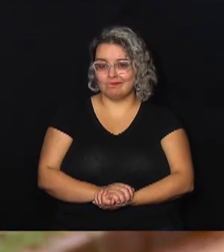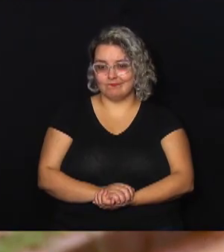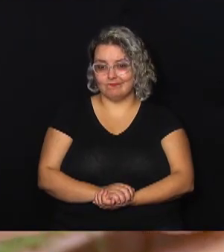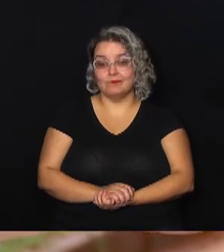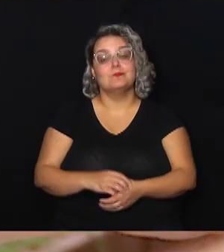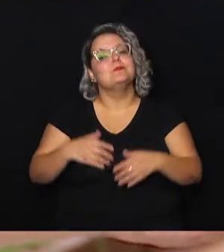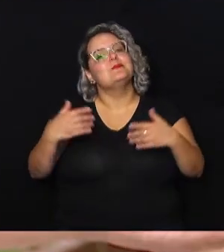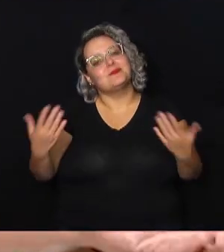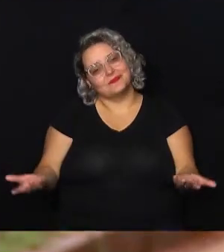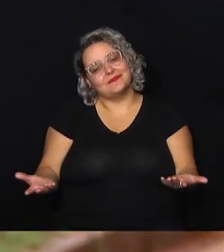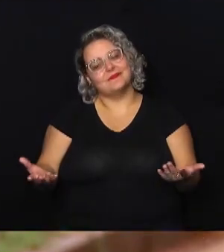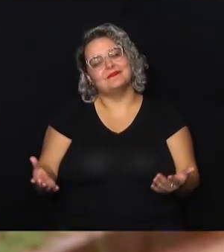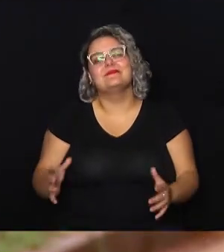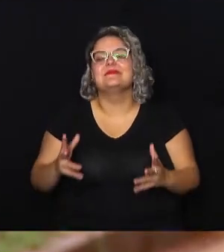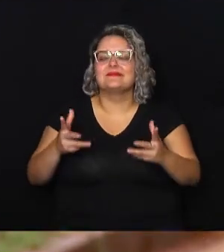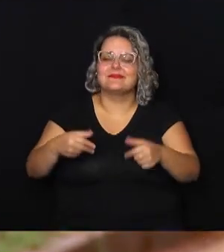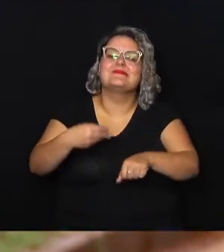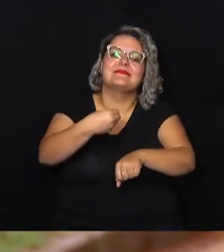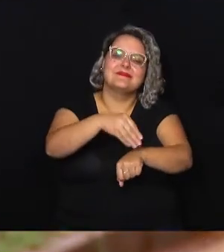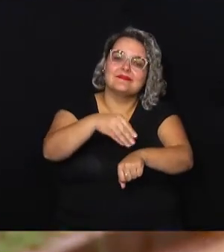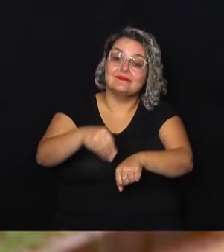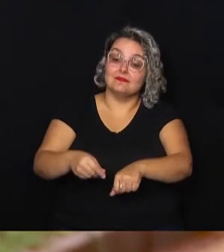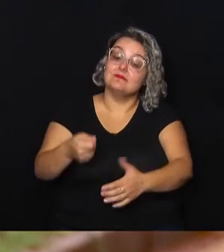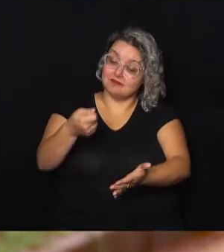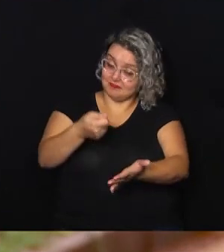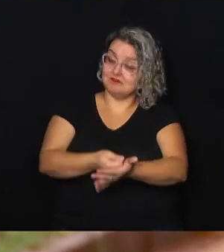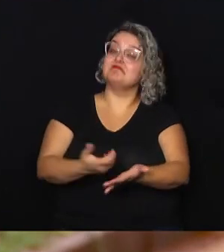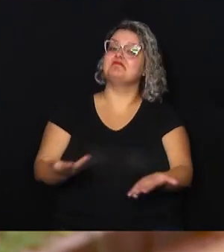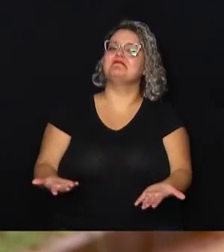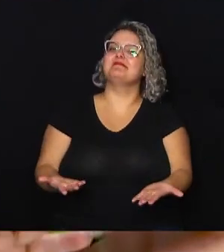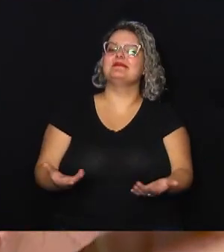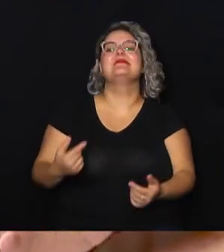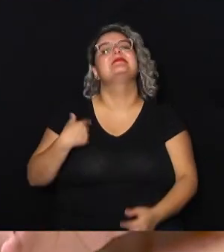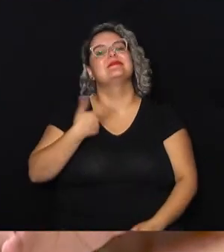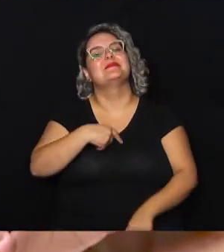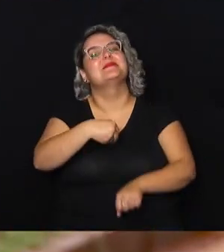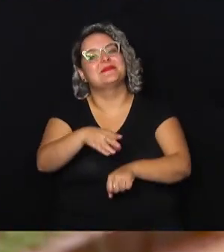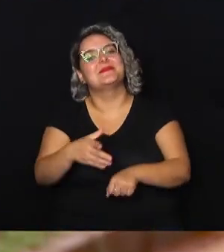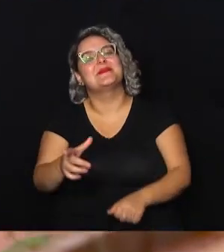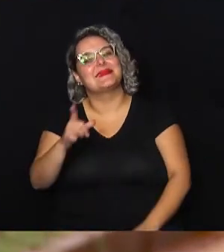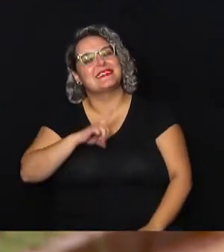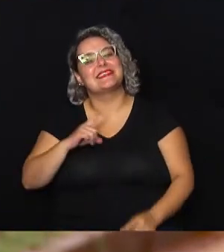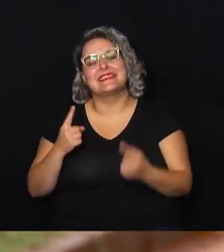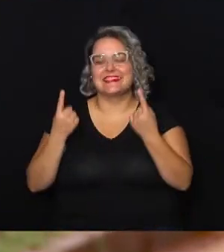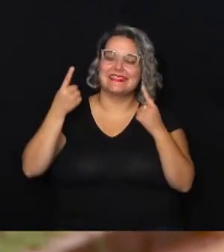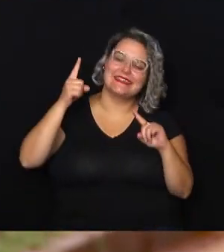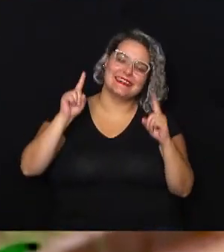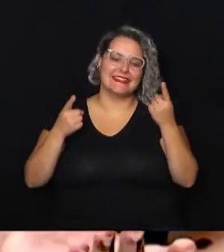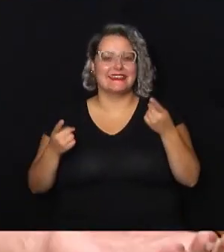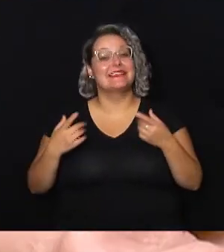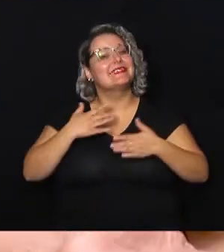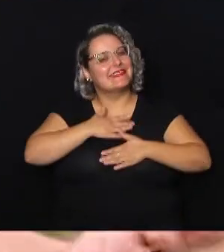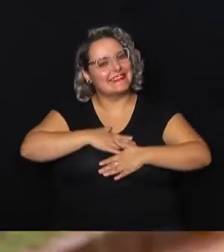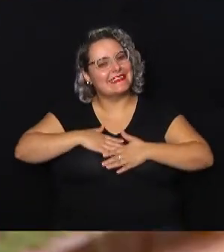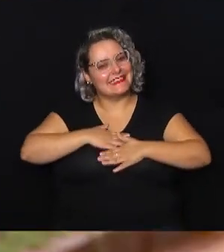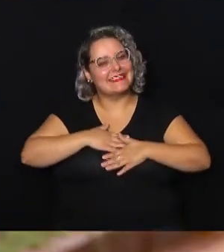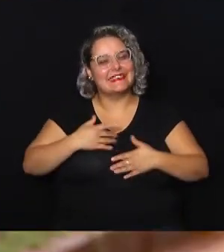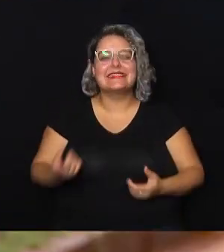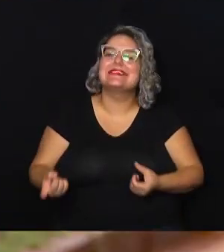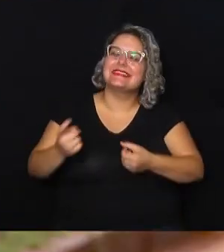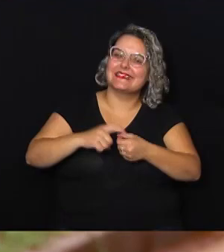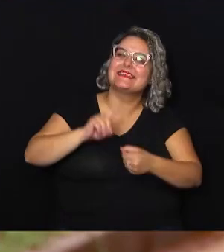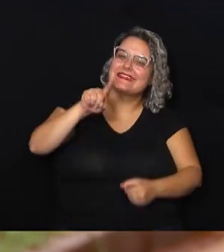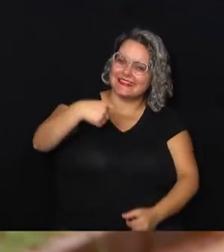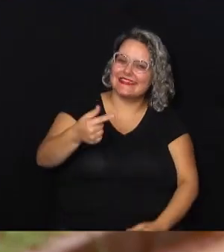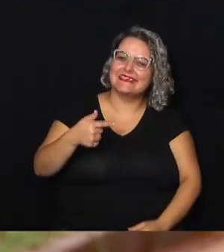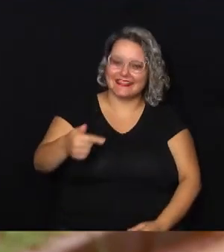E siga todas as dicas à risca que nós demos aqui, que você vai ter um carnaval muito agradável. E a gente volta na próxima